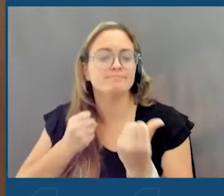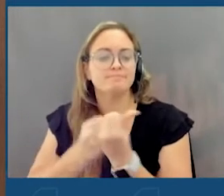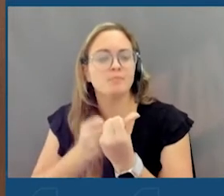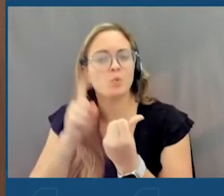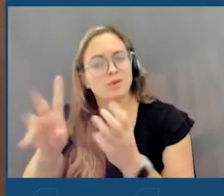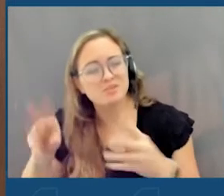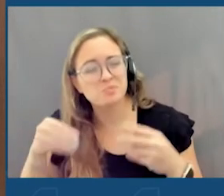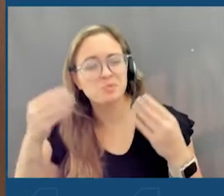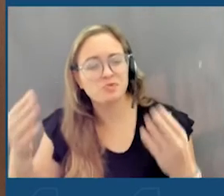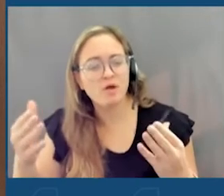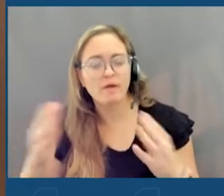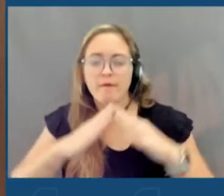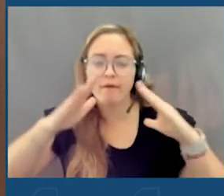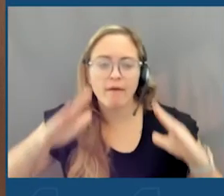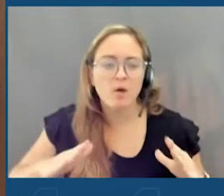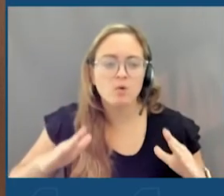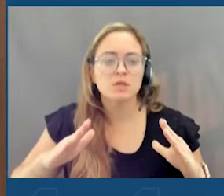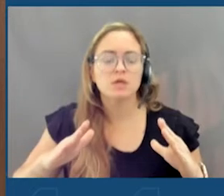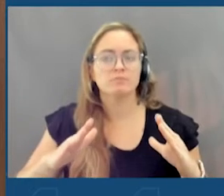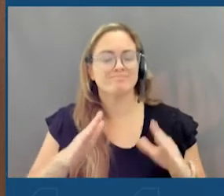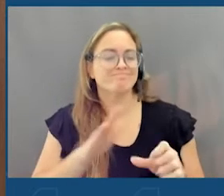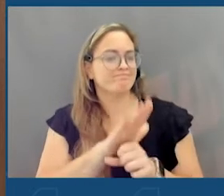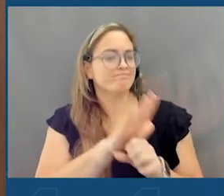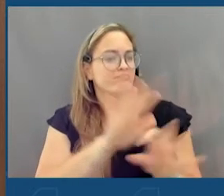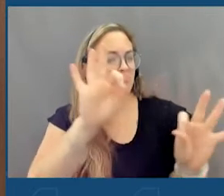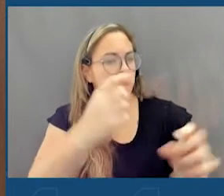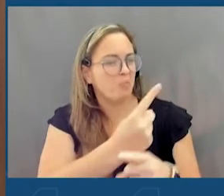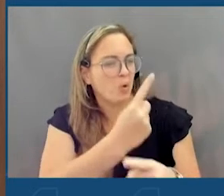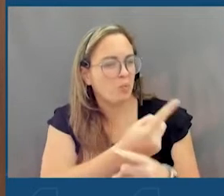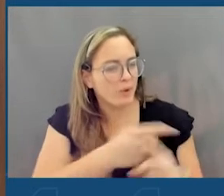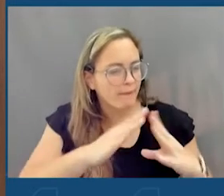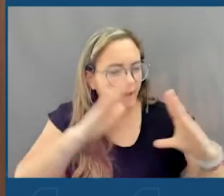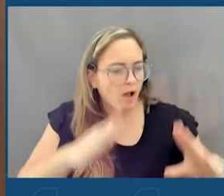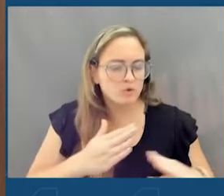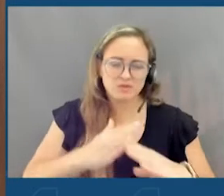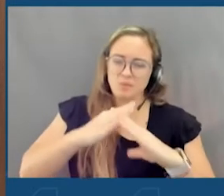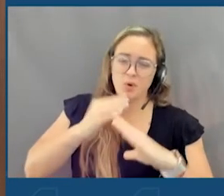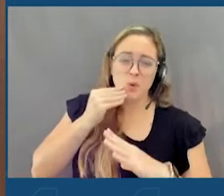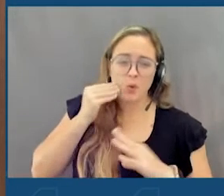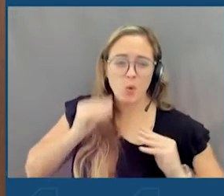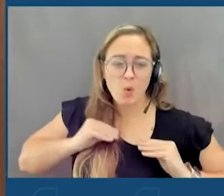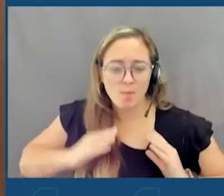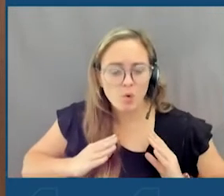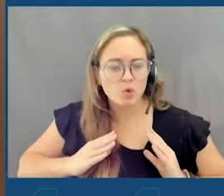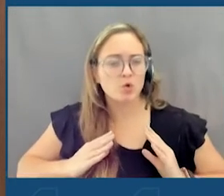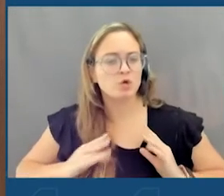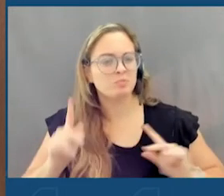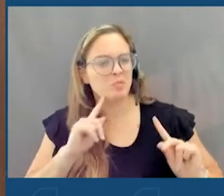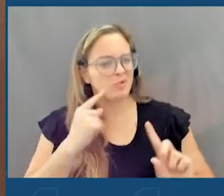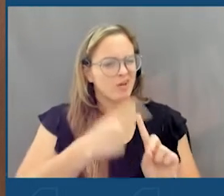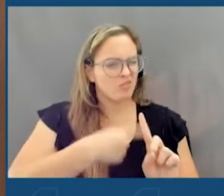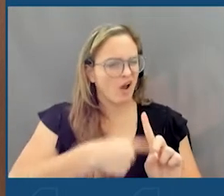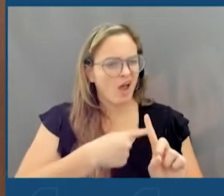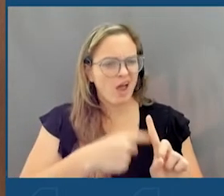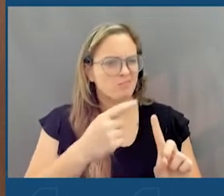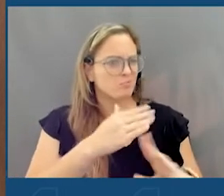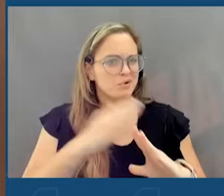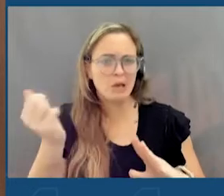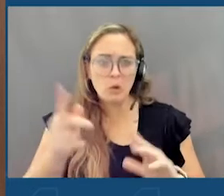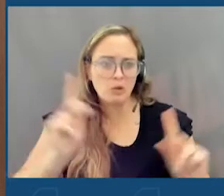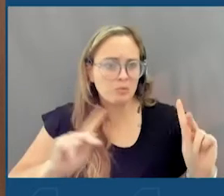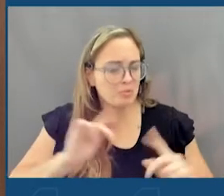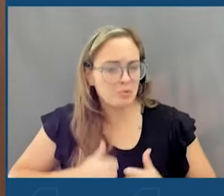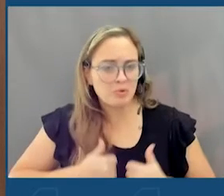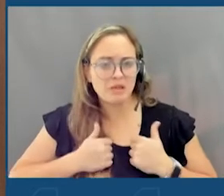provide housing, adequate housing for people. We need to protect homeowners as well as tenants. and on so many other issues